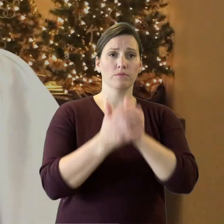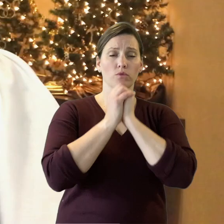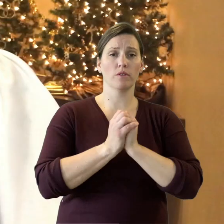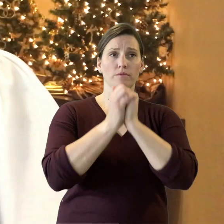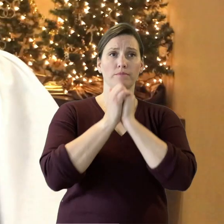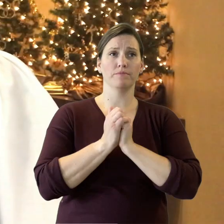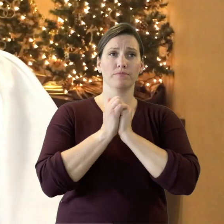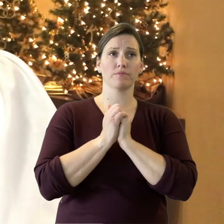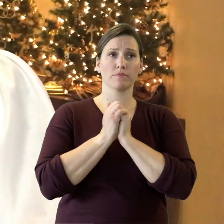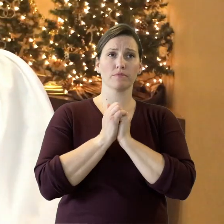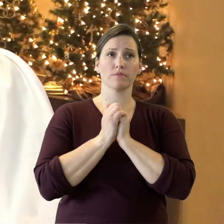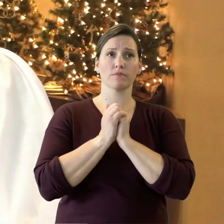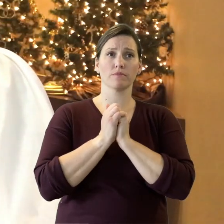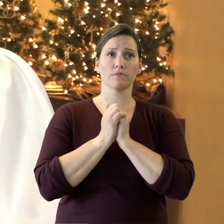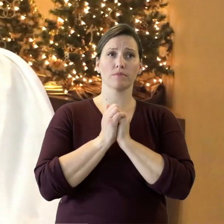We pray.